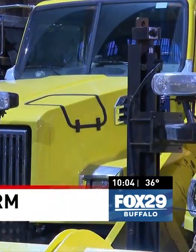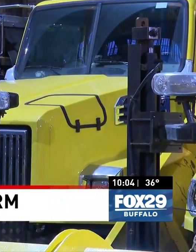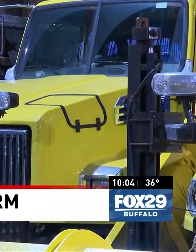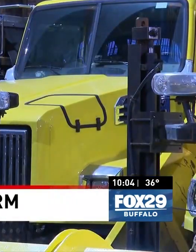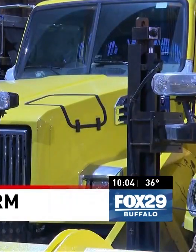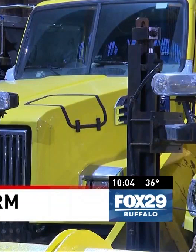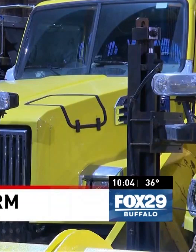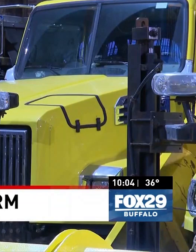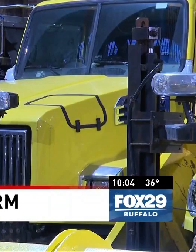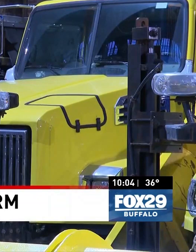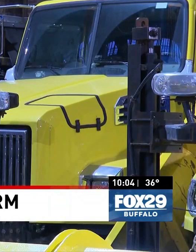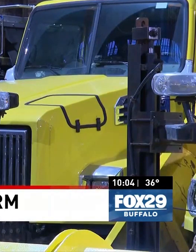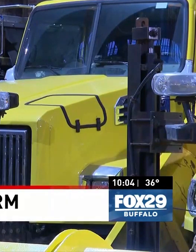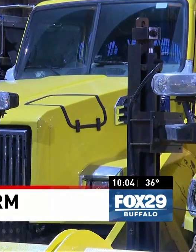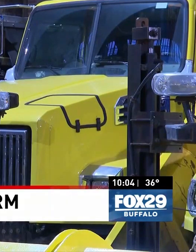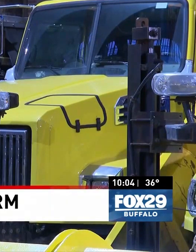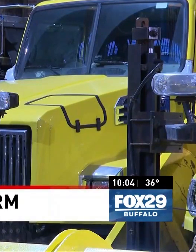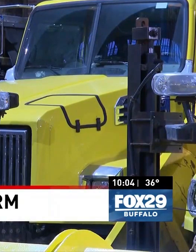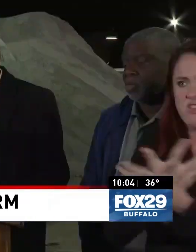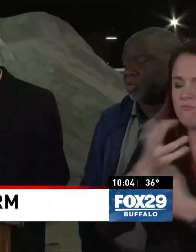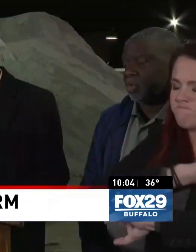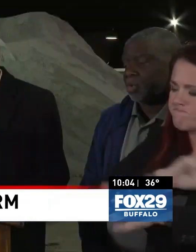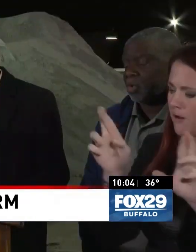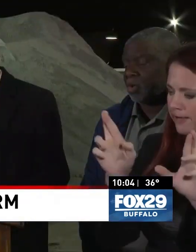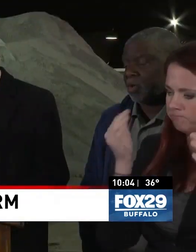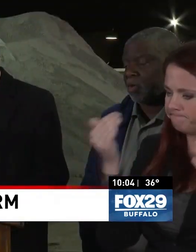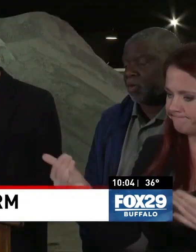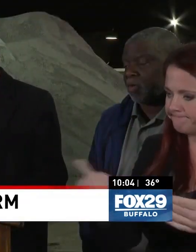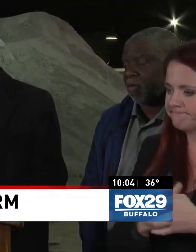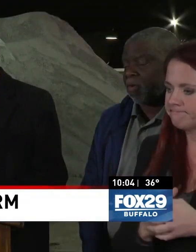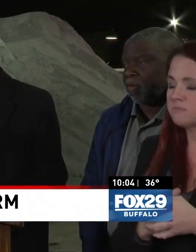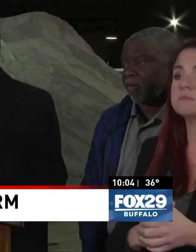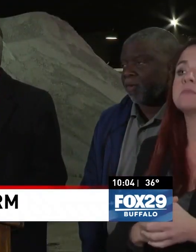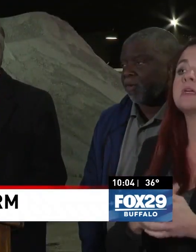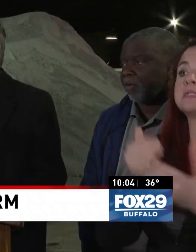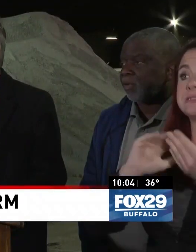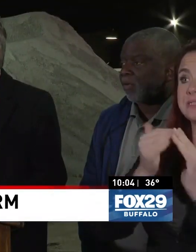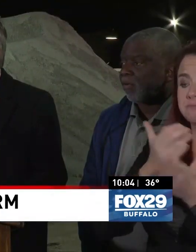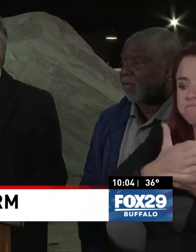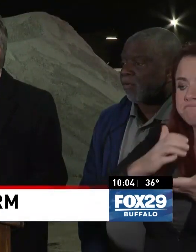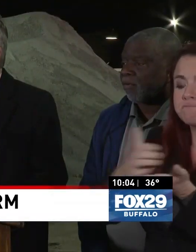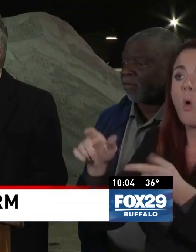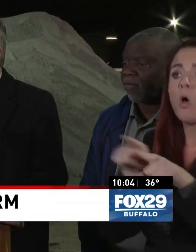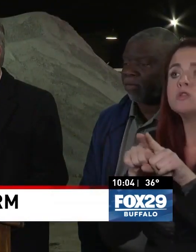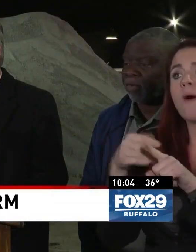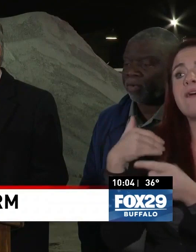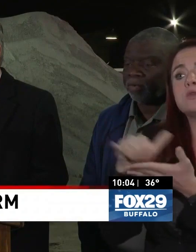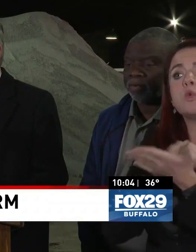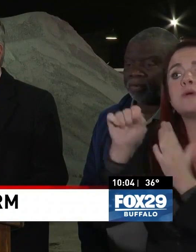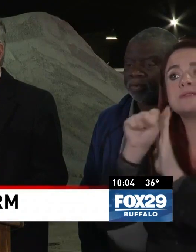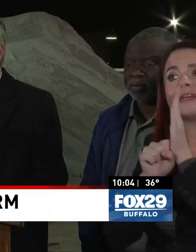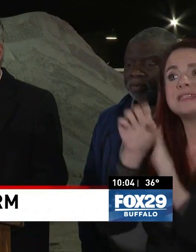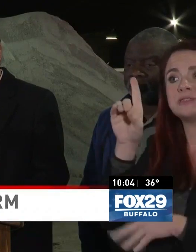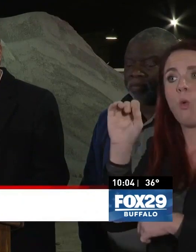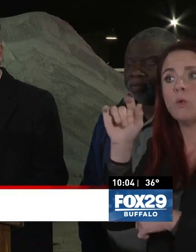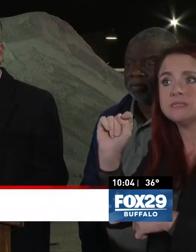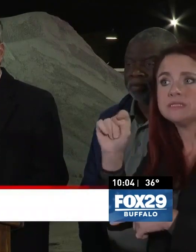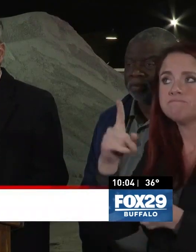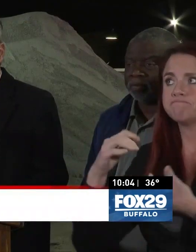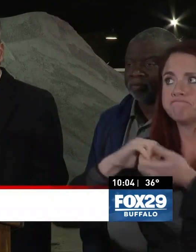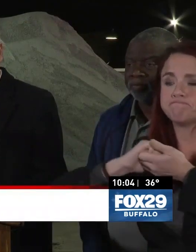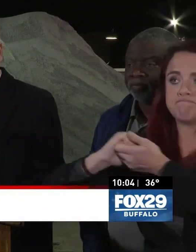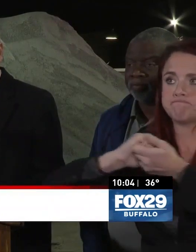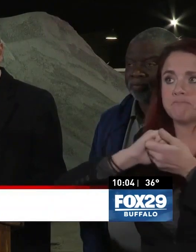private contractors will be on hand as well. In addition to the city plows, we've already coordinated assistance with New York State DOT.